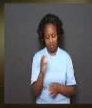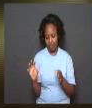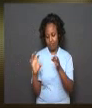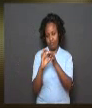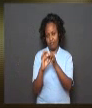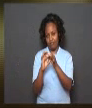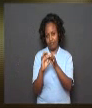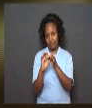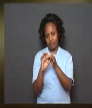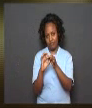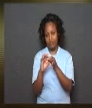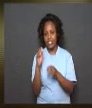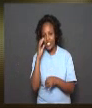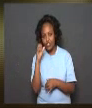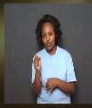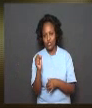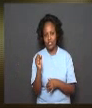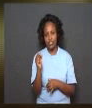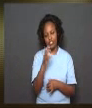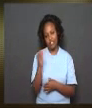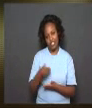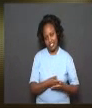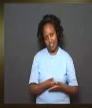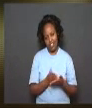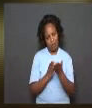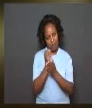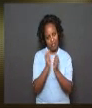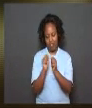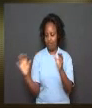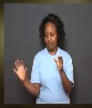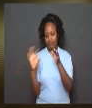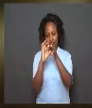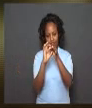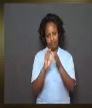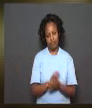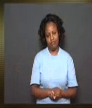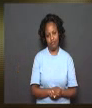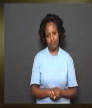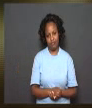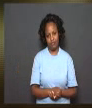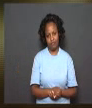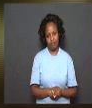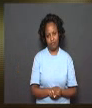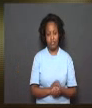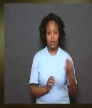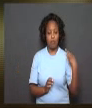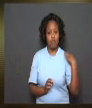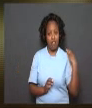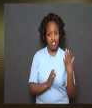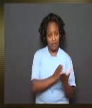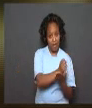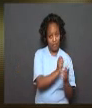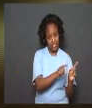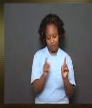related to the rights of women and children. The right to